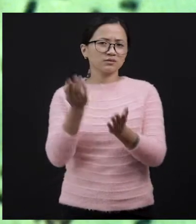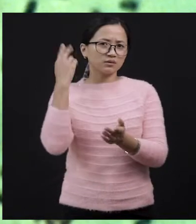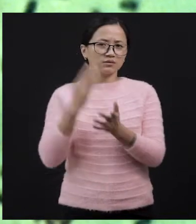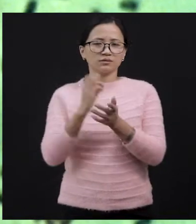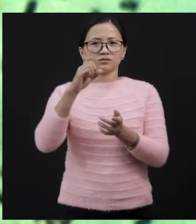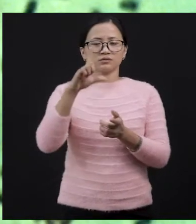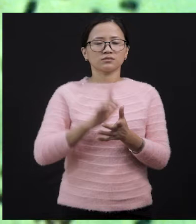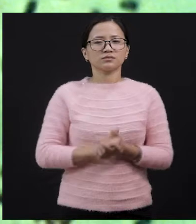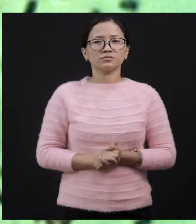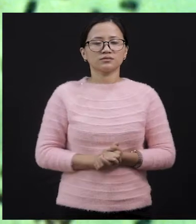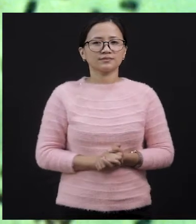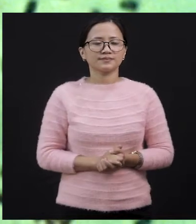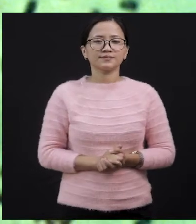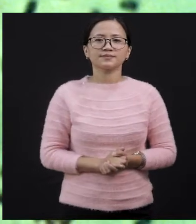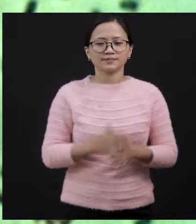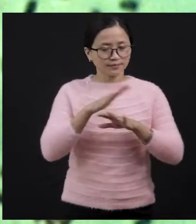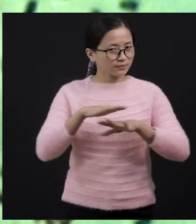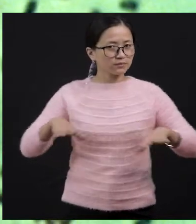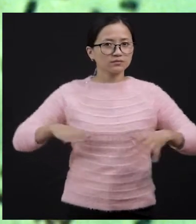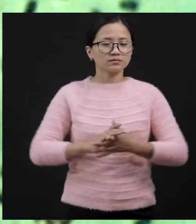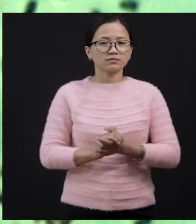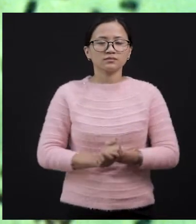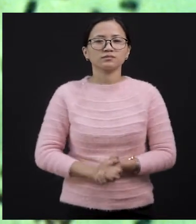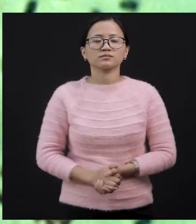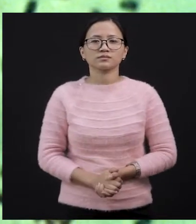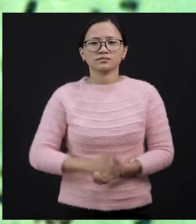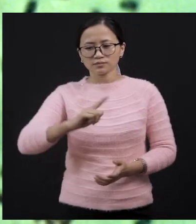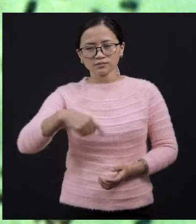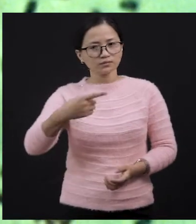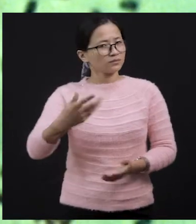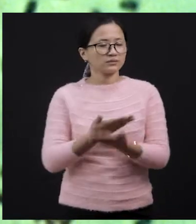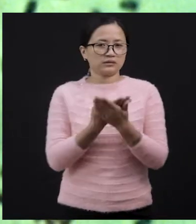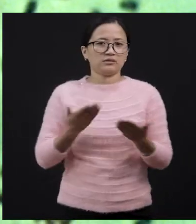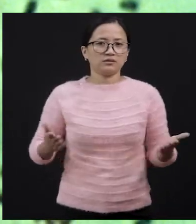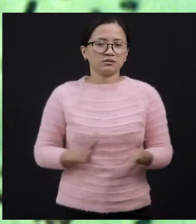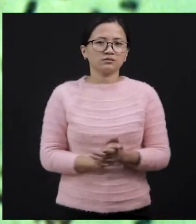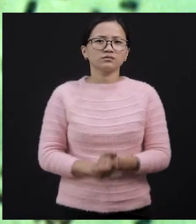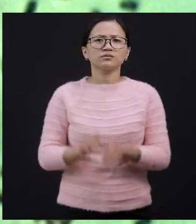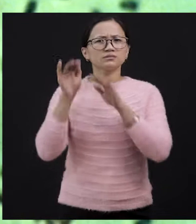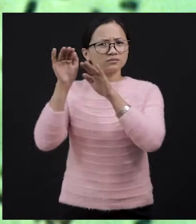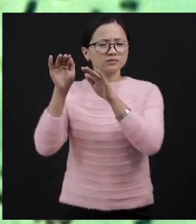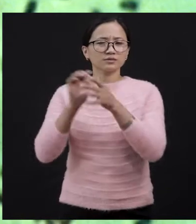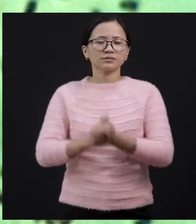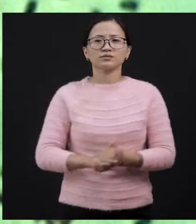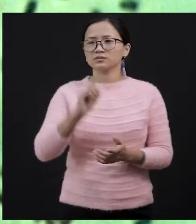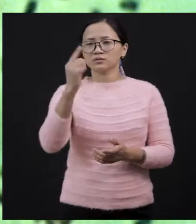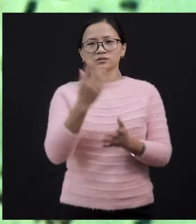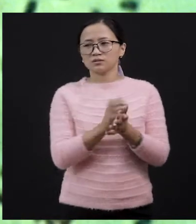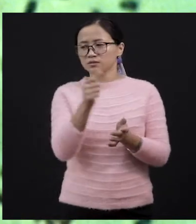class. So dear students, everything we are dependent on one